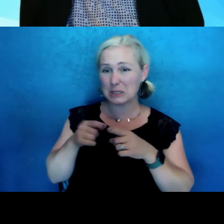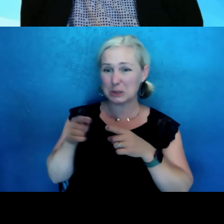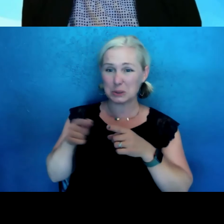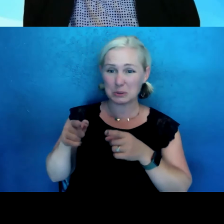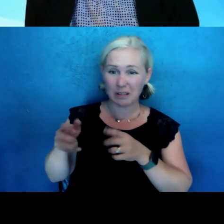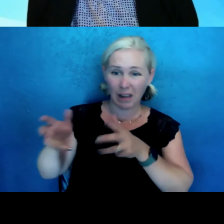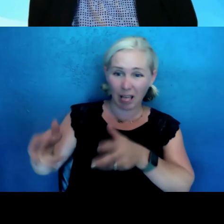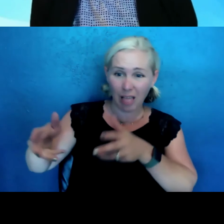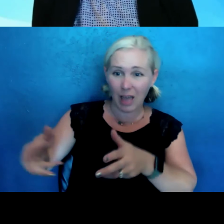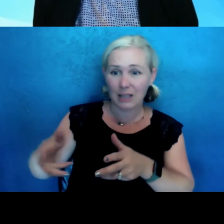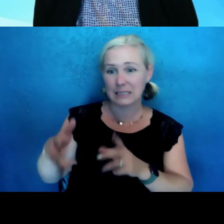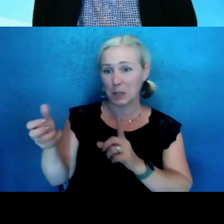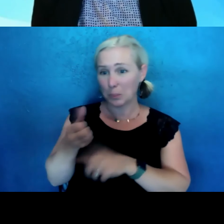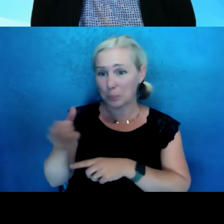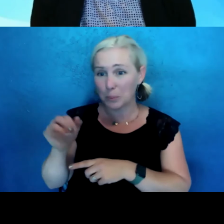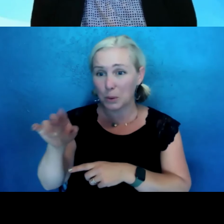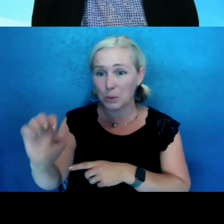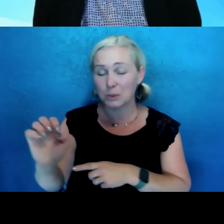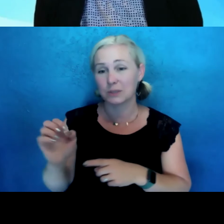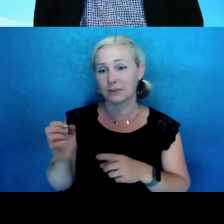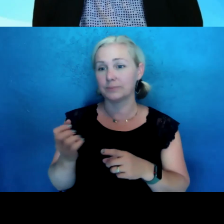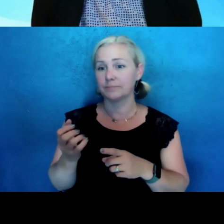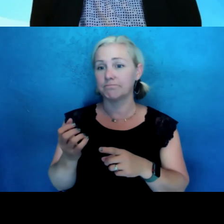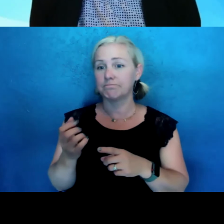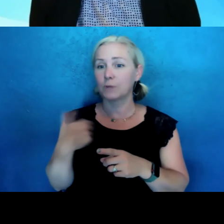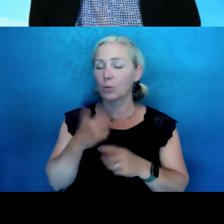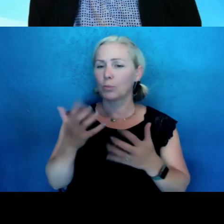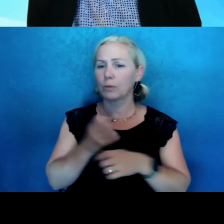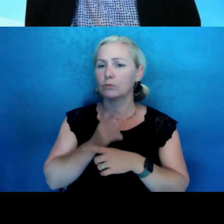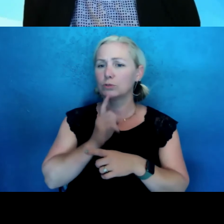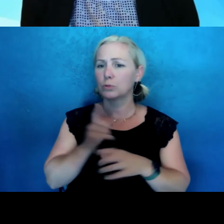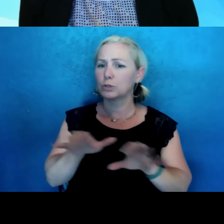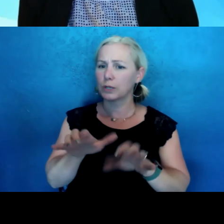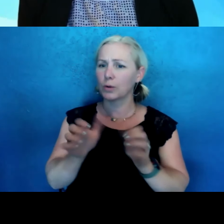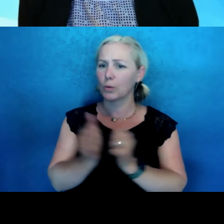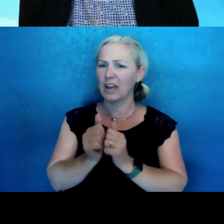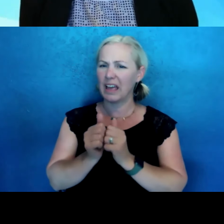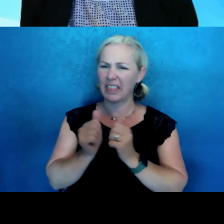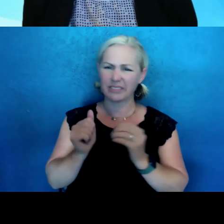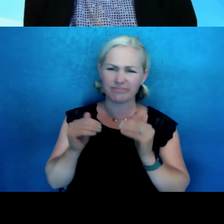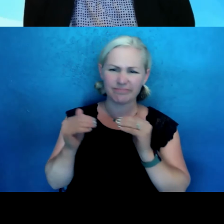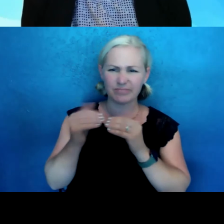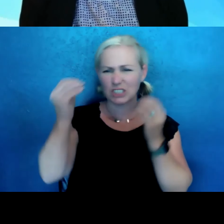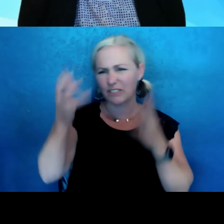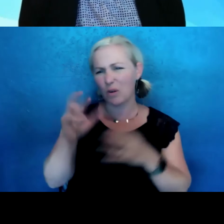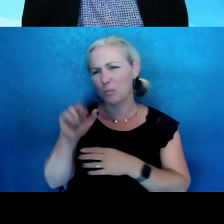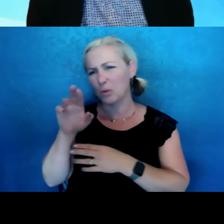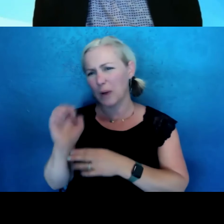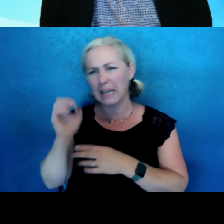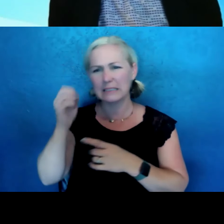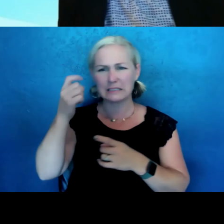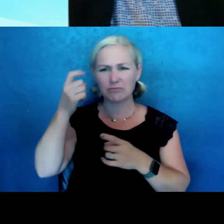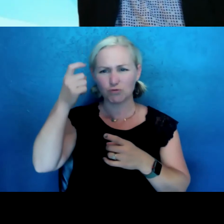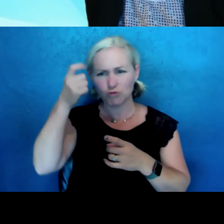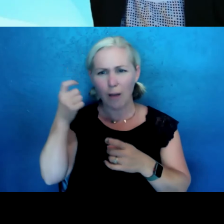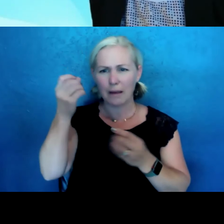exploitation, particularly in families or families of choice, that we're doing so with a justice-informed, a race-informed, a trauma-informed lens. So I